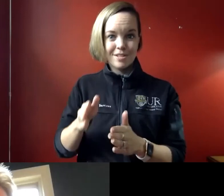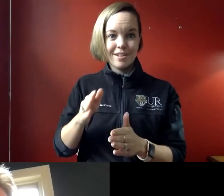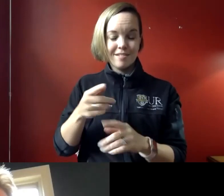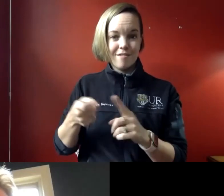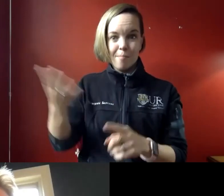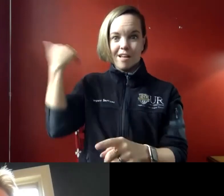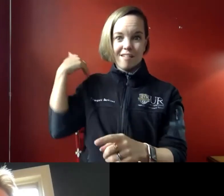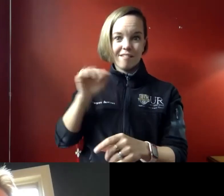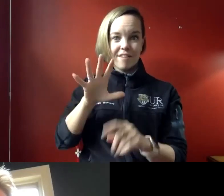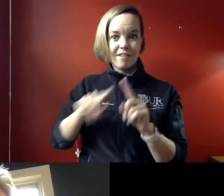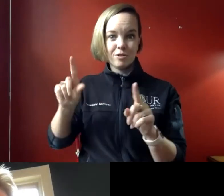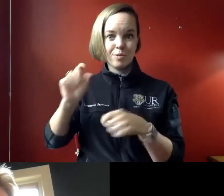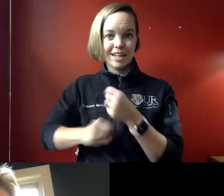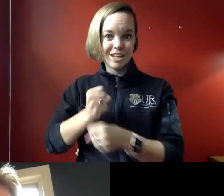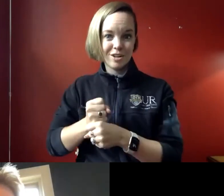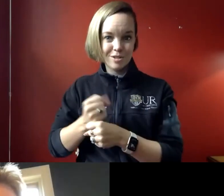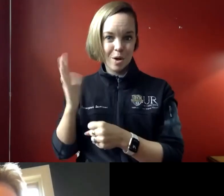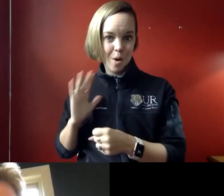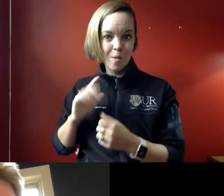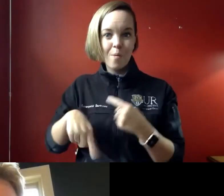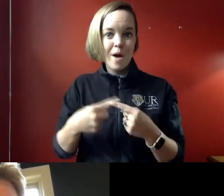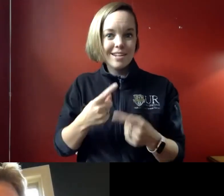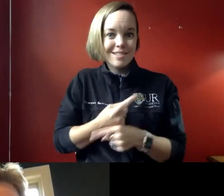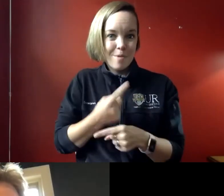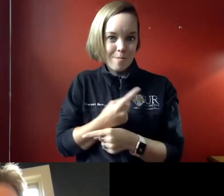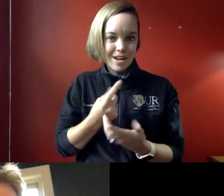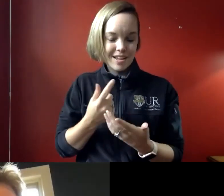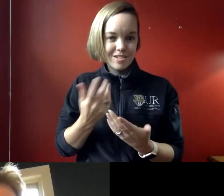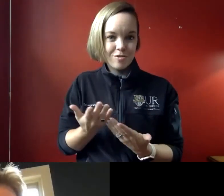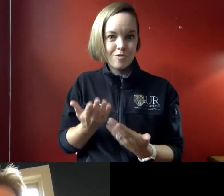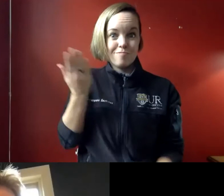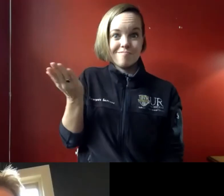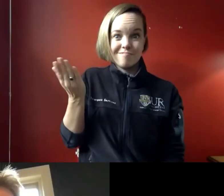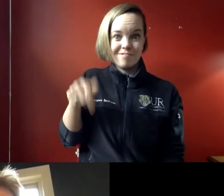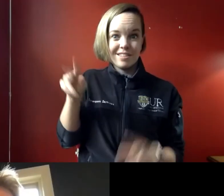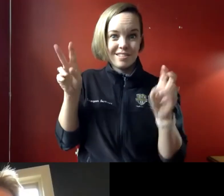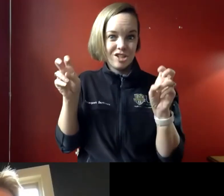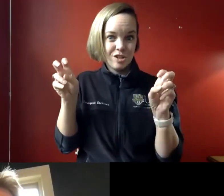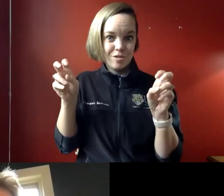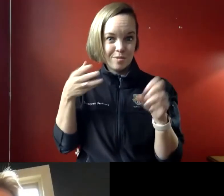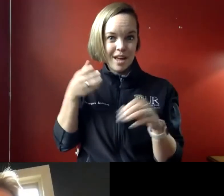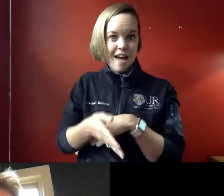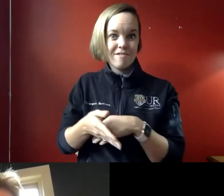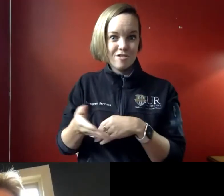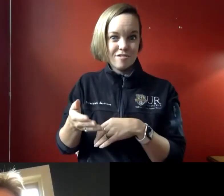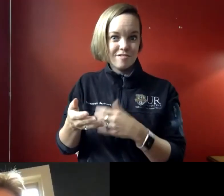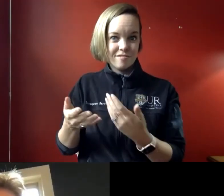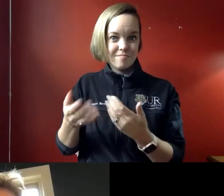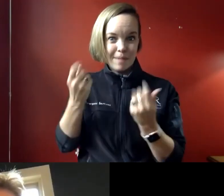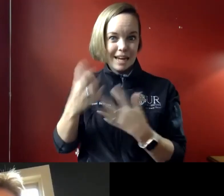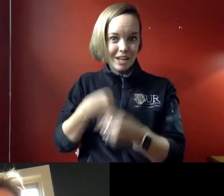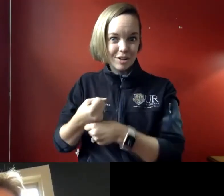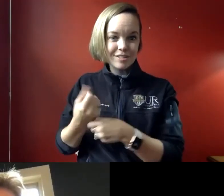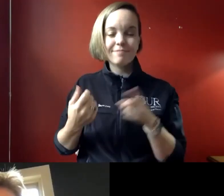it's appropriate to raise the issue after the fact? Yeah, I think this is a national conversation. The argument, I